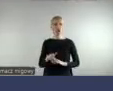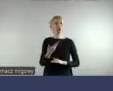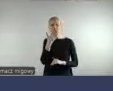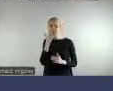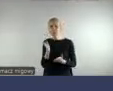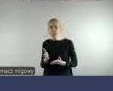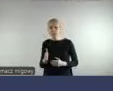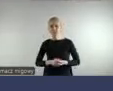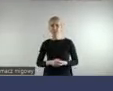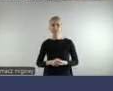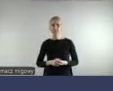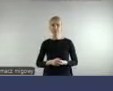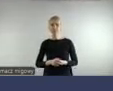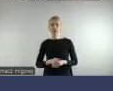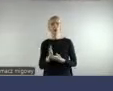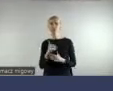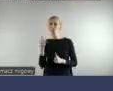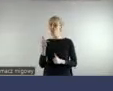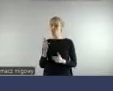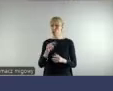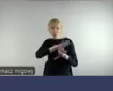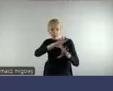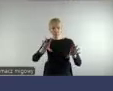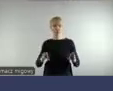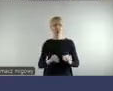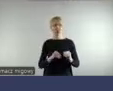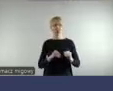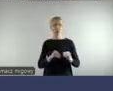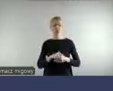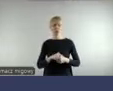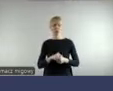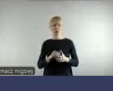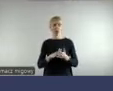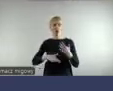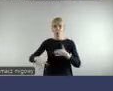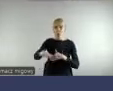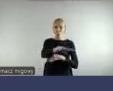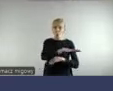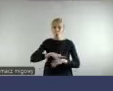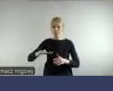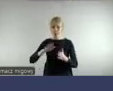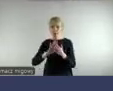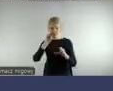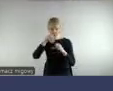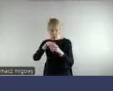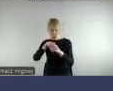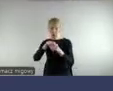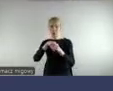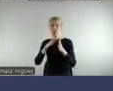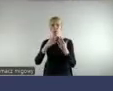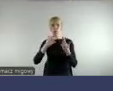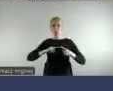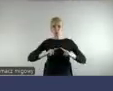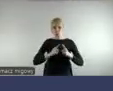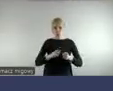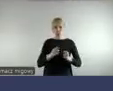all departments. So we mainly do that by guidance and dialogue, but we also have a